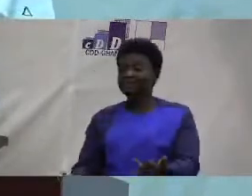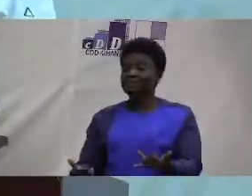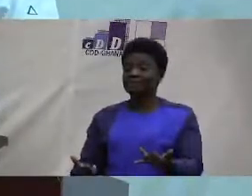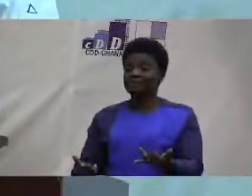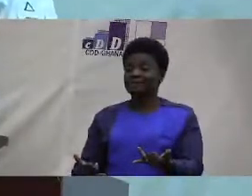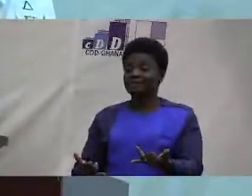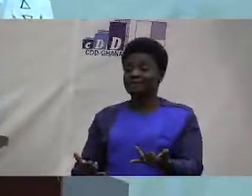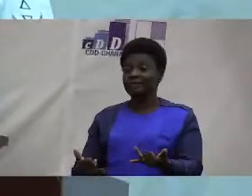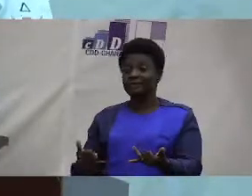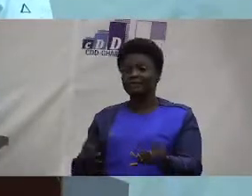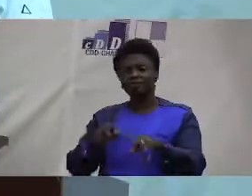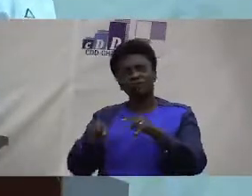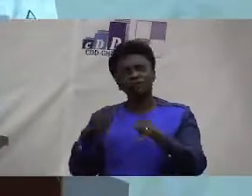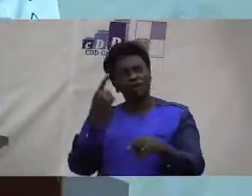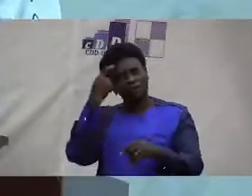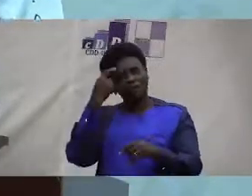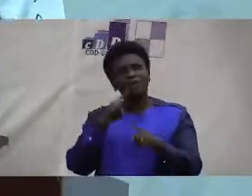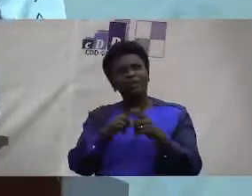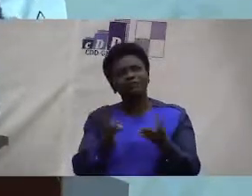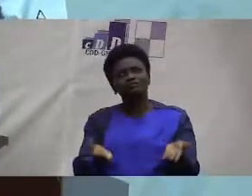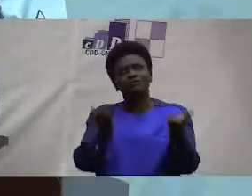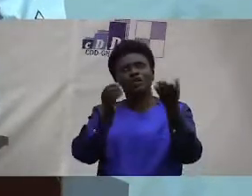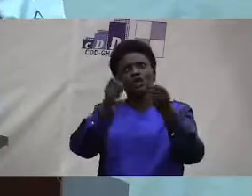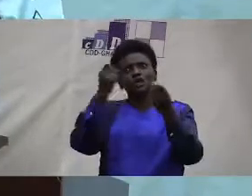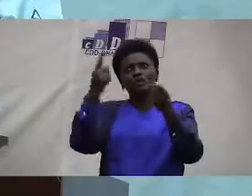that require our reflection